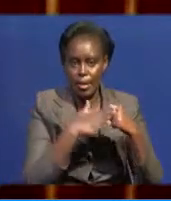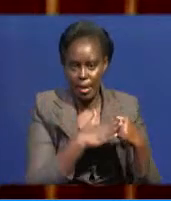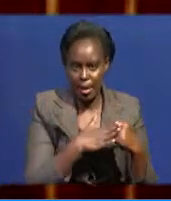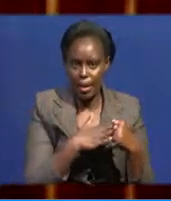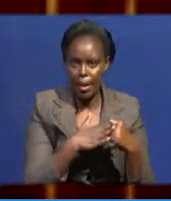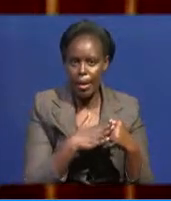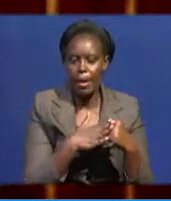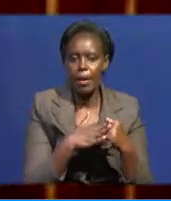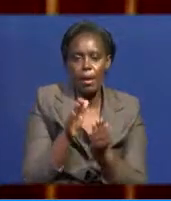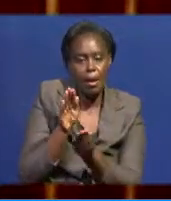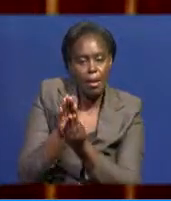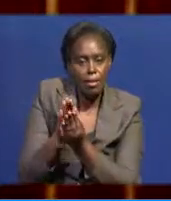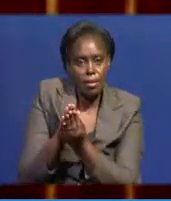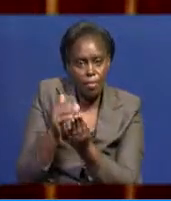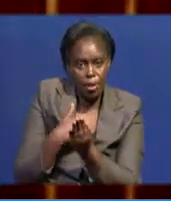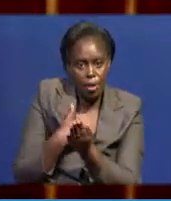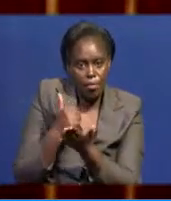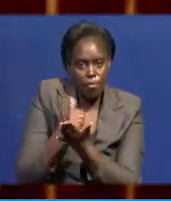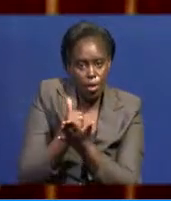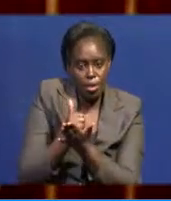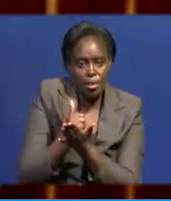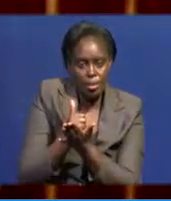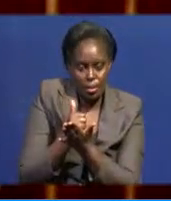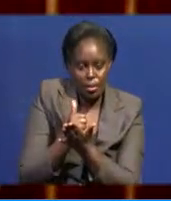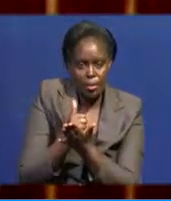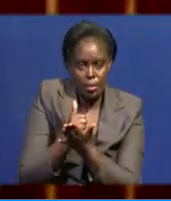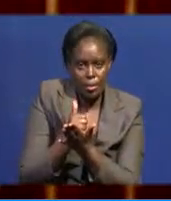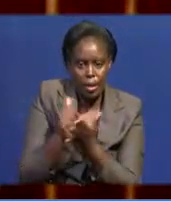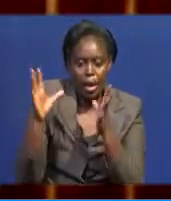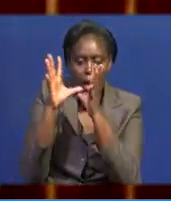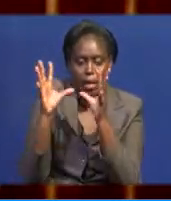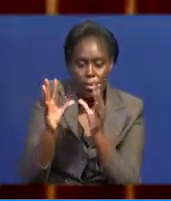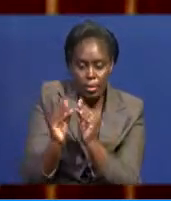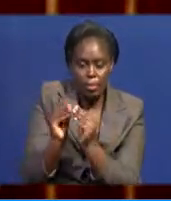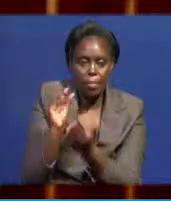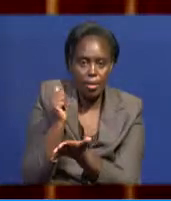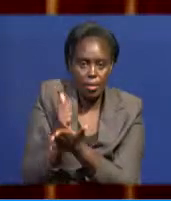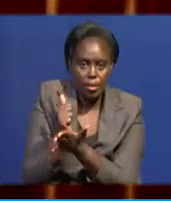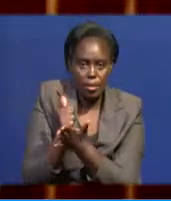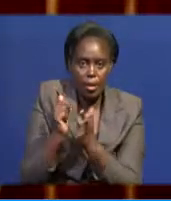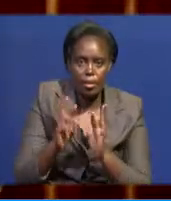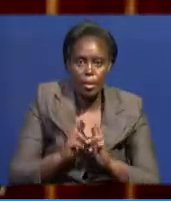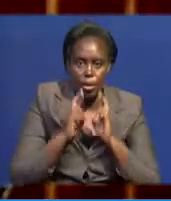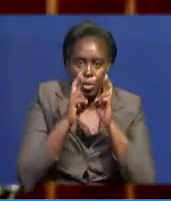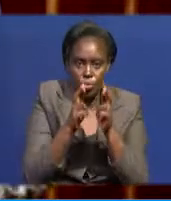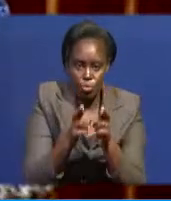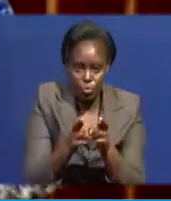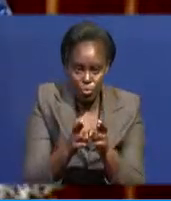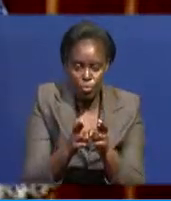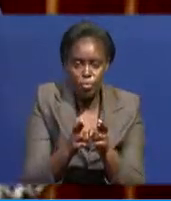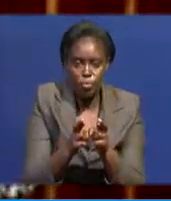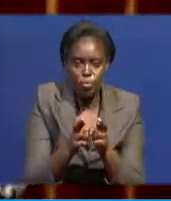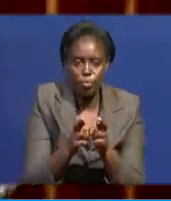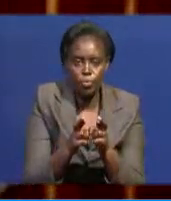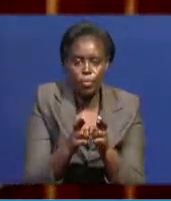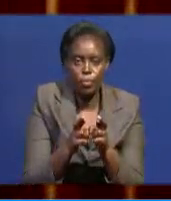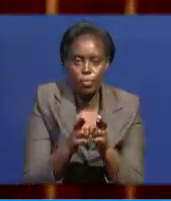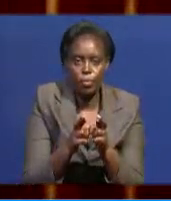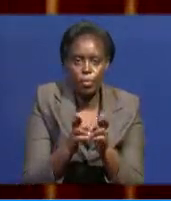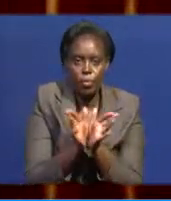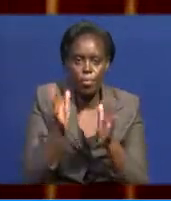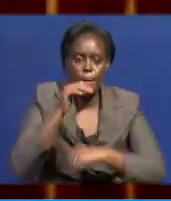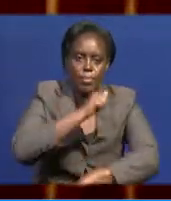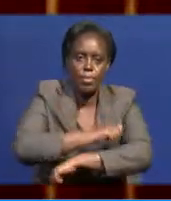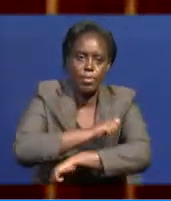5,799 have reservations in the registers. The summary of the status report on the issuance of title deeds for all